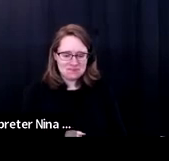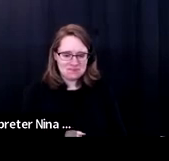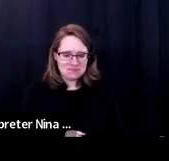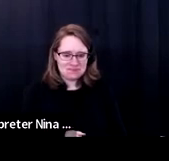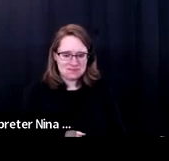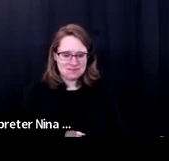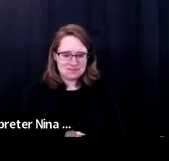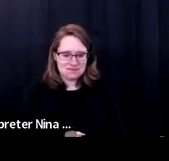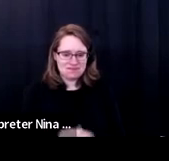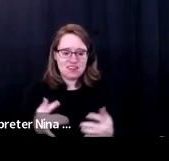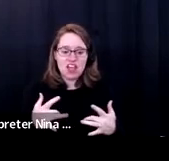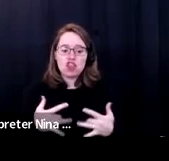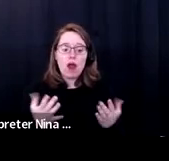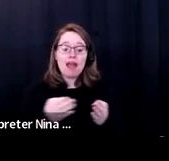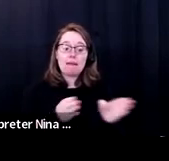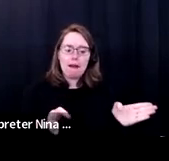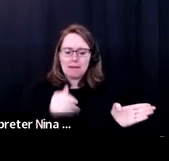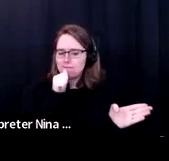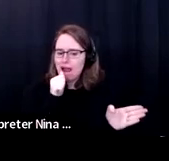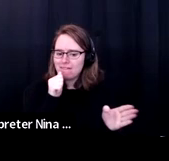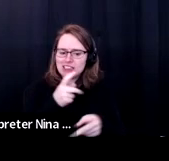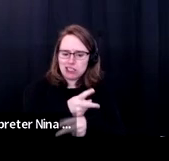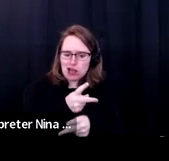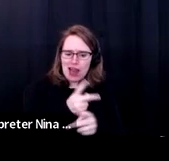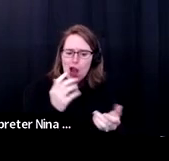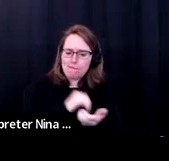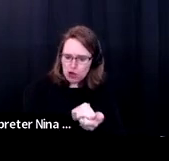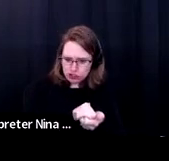Thriving public-private childcare partnerships. We have,